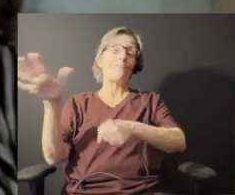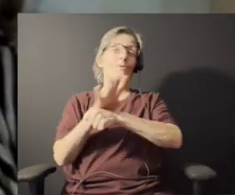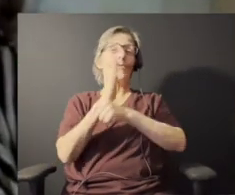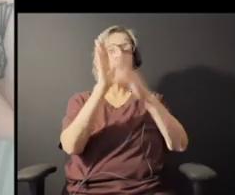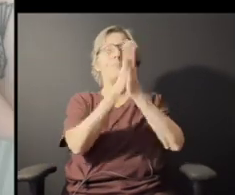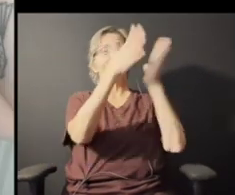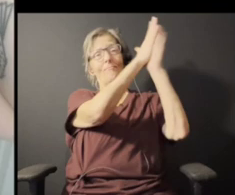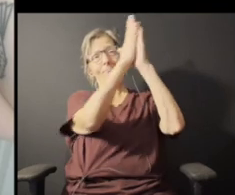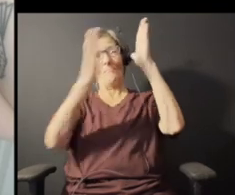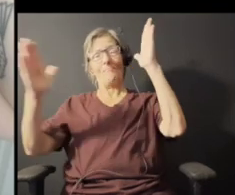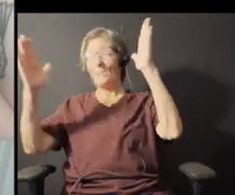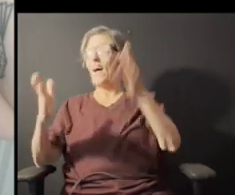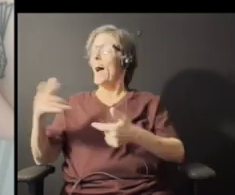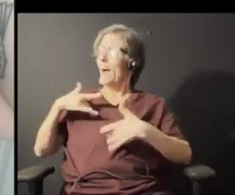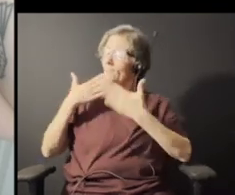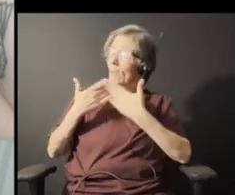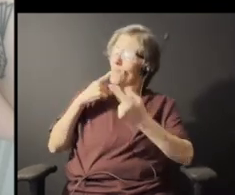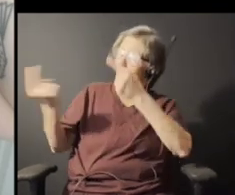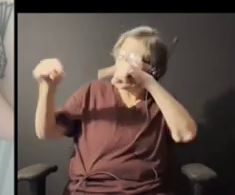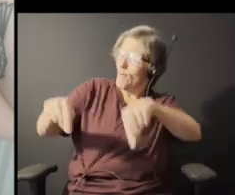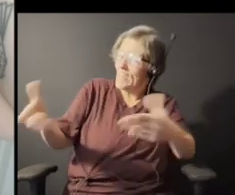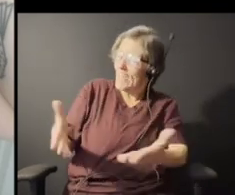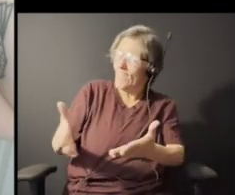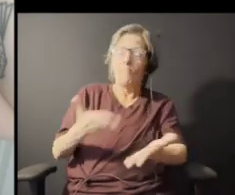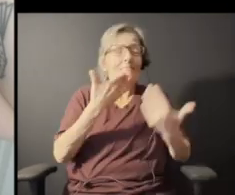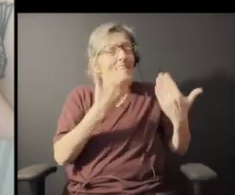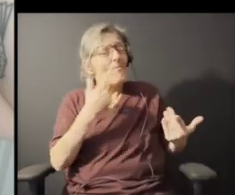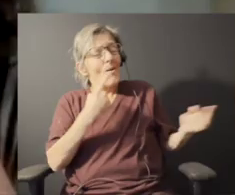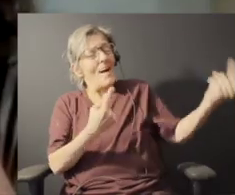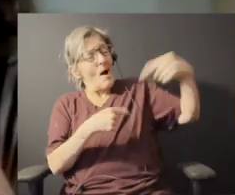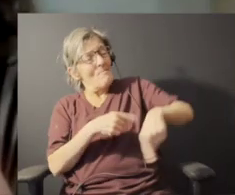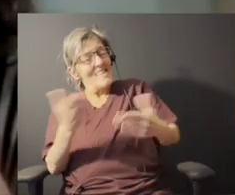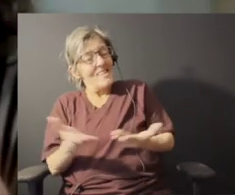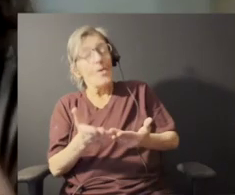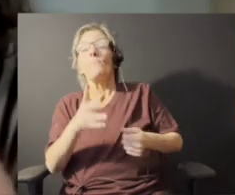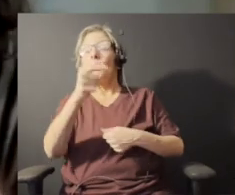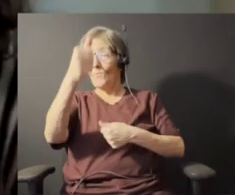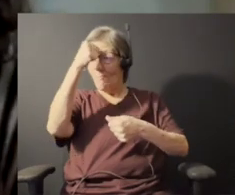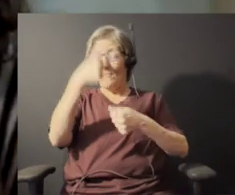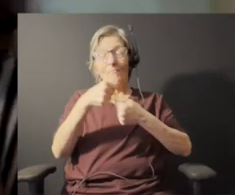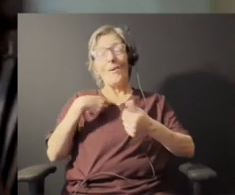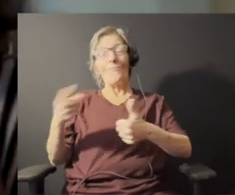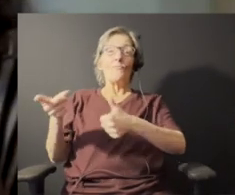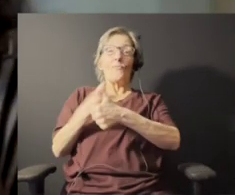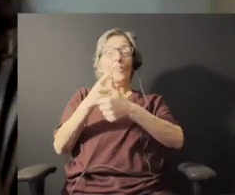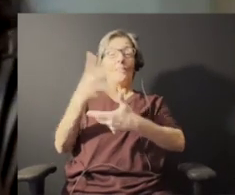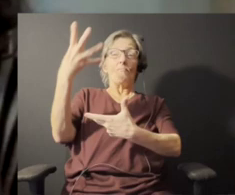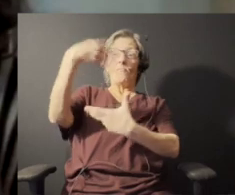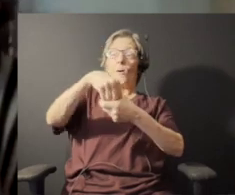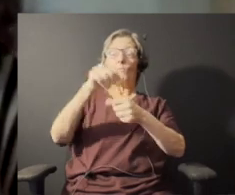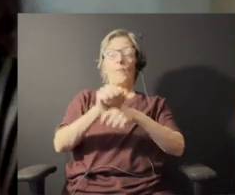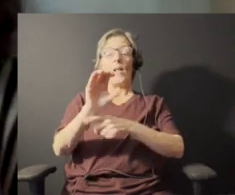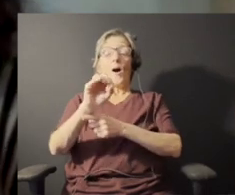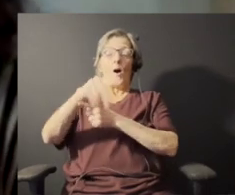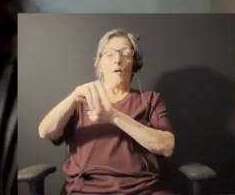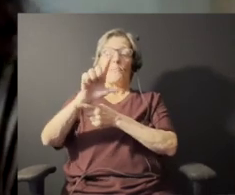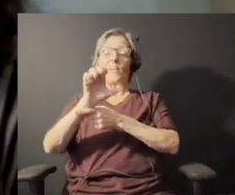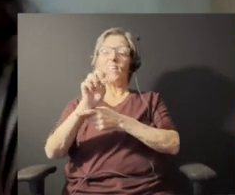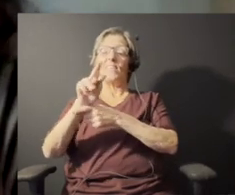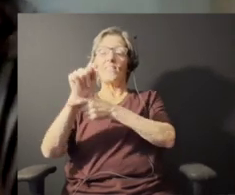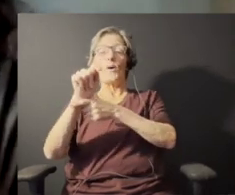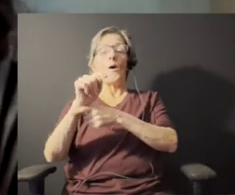here. Thank you so much for having me. Do you remember when you first got involved with Opulent Mobility? I don't